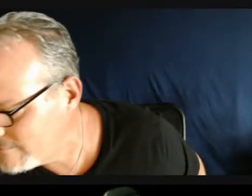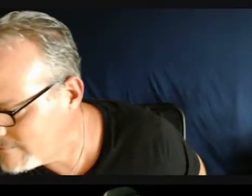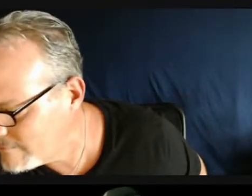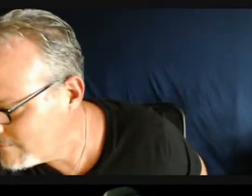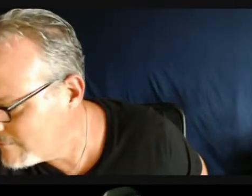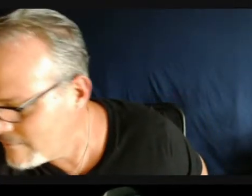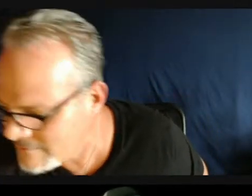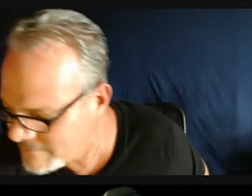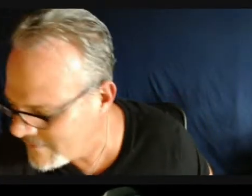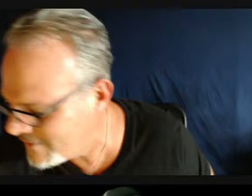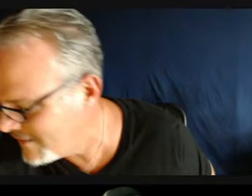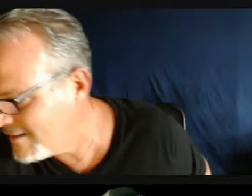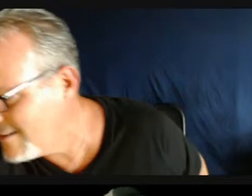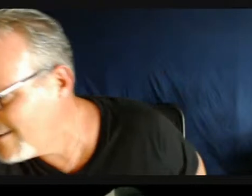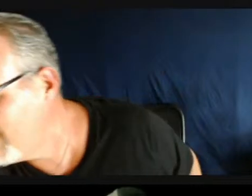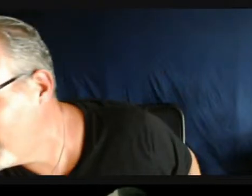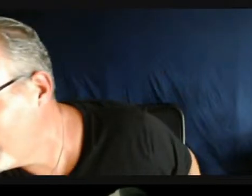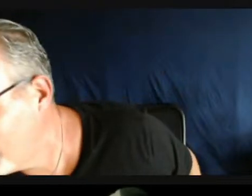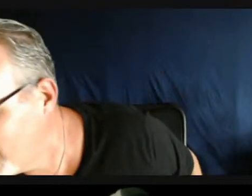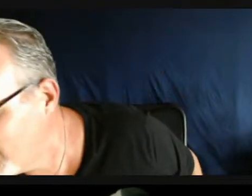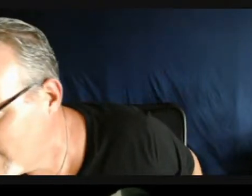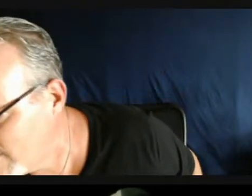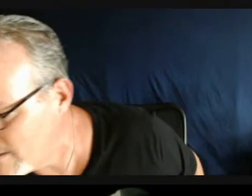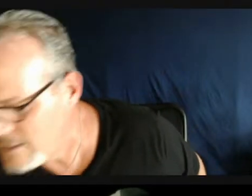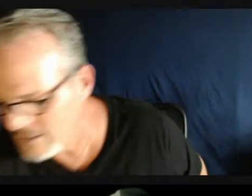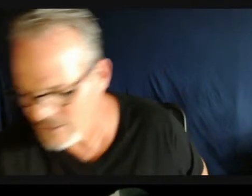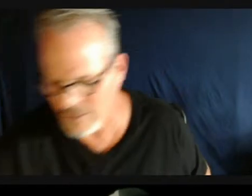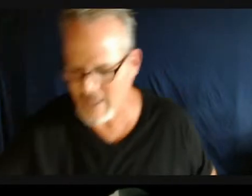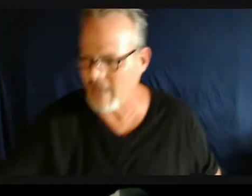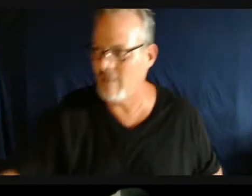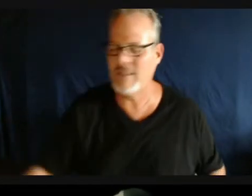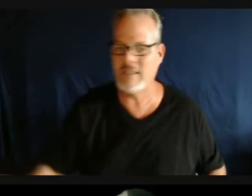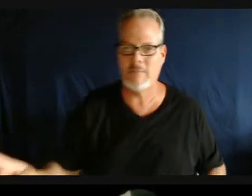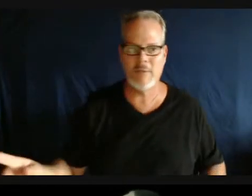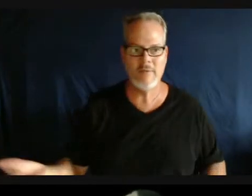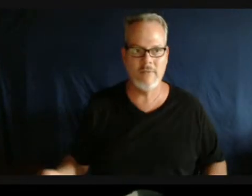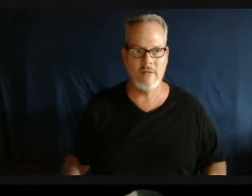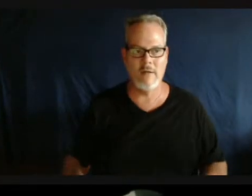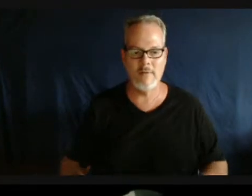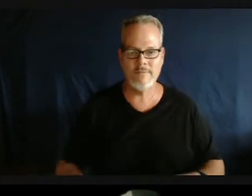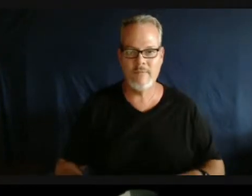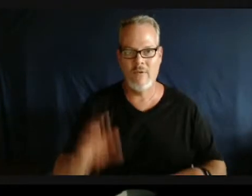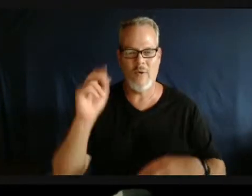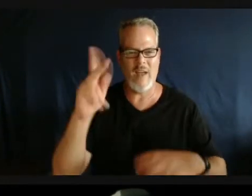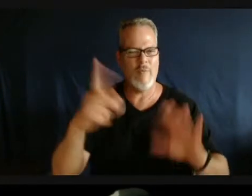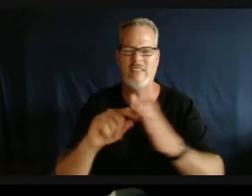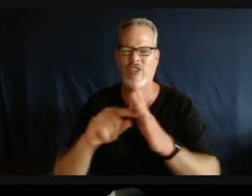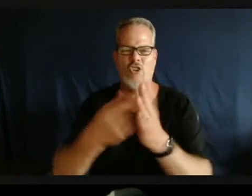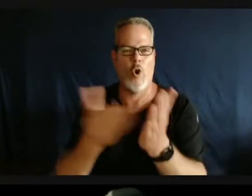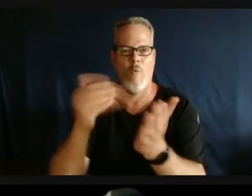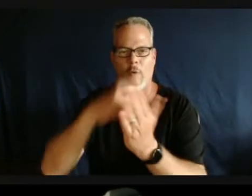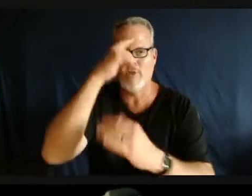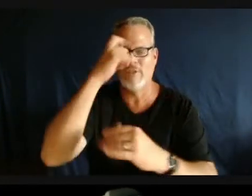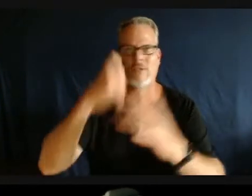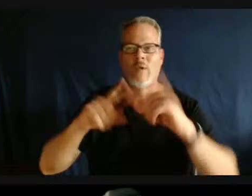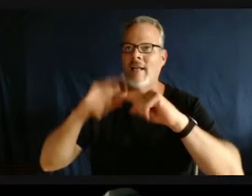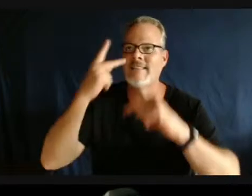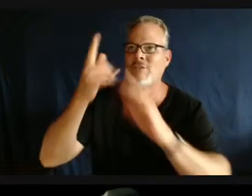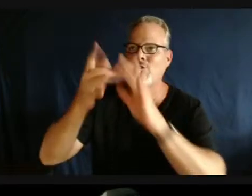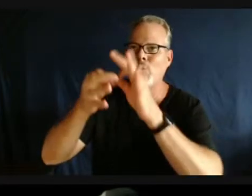Apologies for that. Maybe I should just start over, huh? Since we use this for. Yeah, let's just rerun that. All right.